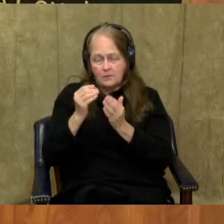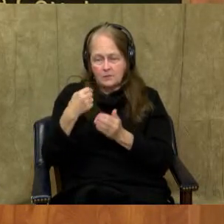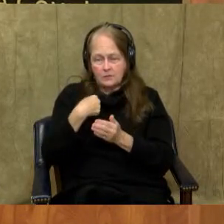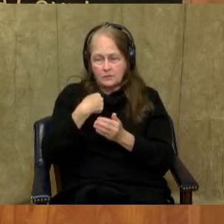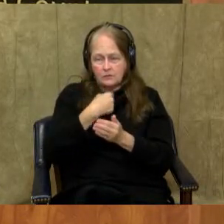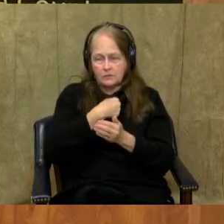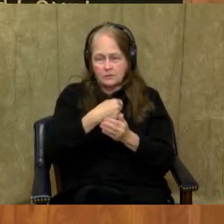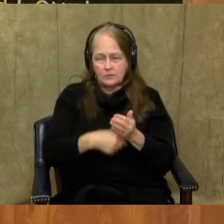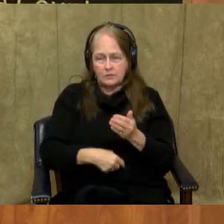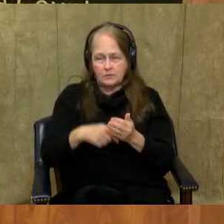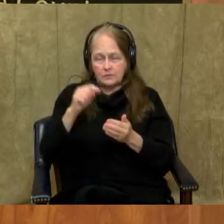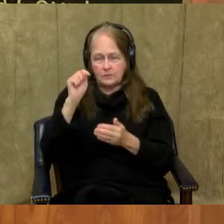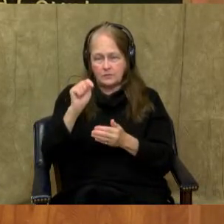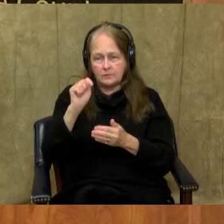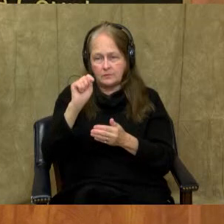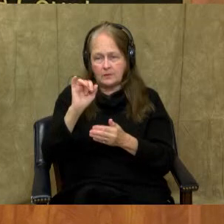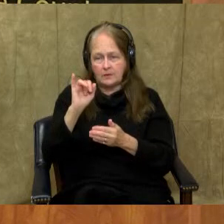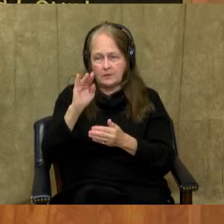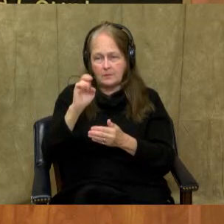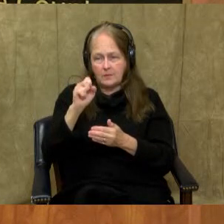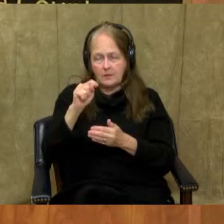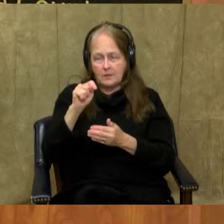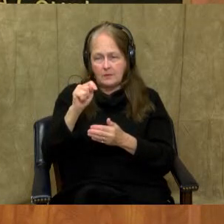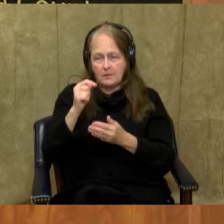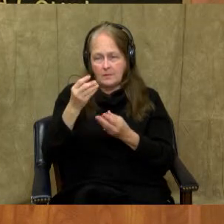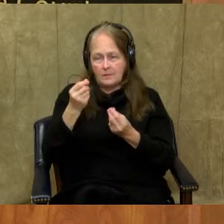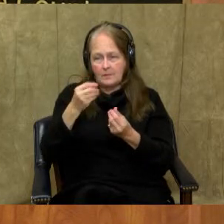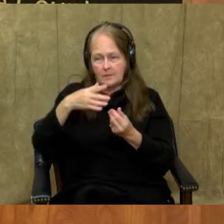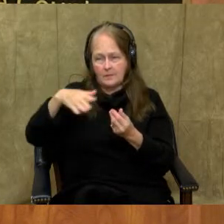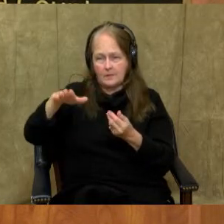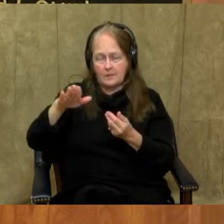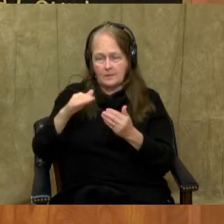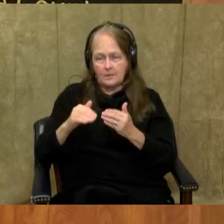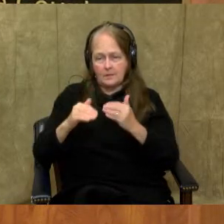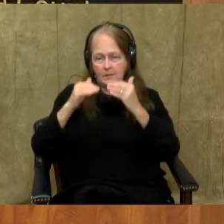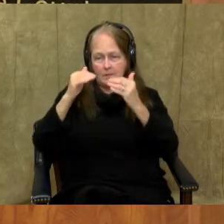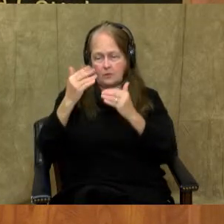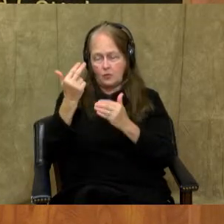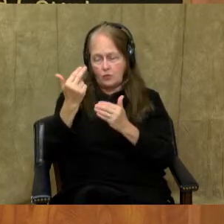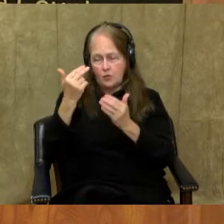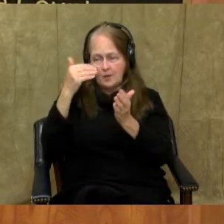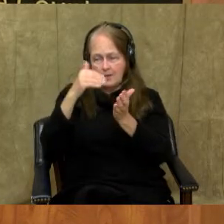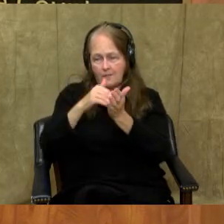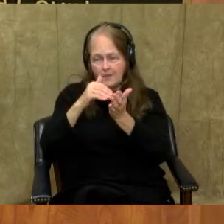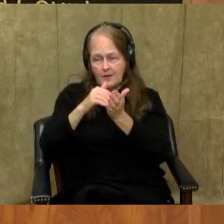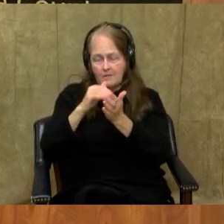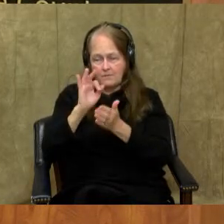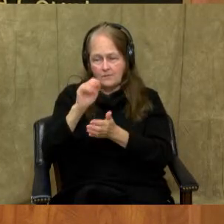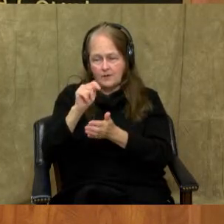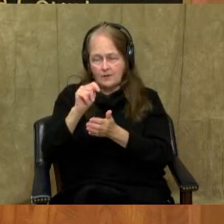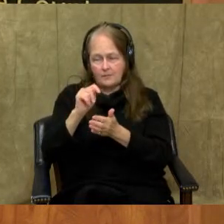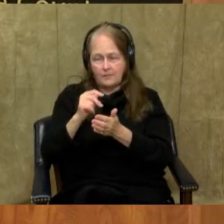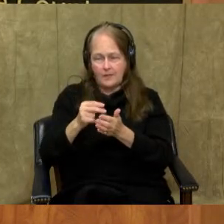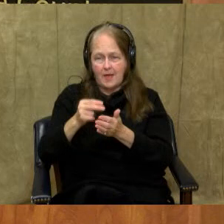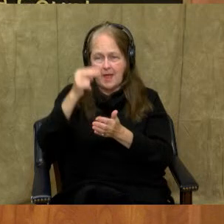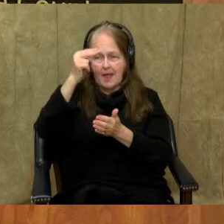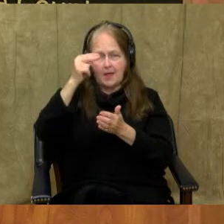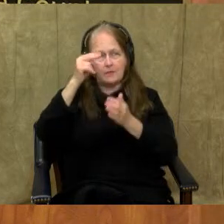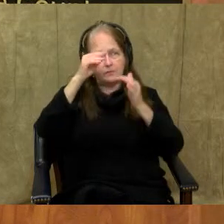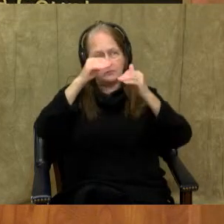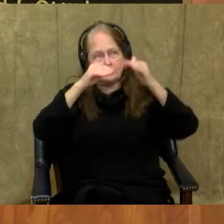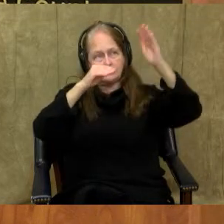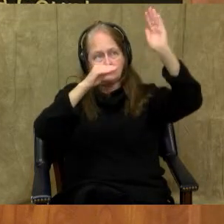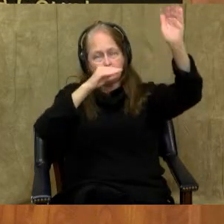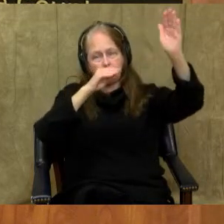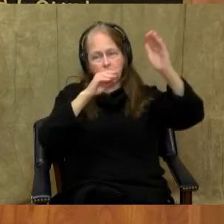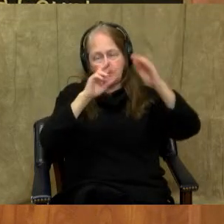Tibetan Plateau, or the Plateau of Tibet. The average elevation there is 13,000 feet. It's the world's highest plateau, sometimes